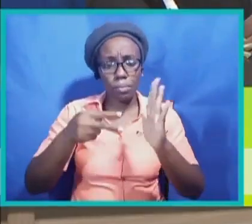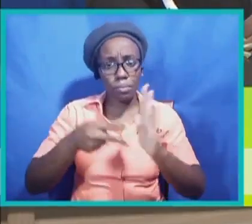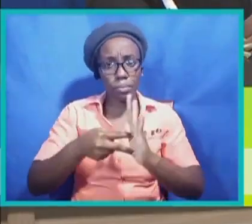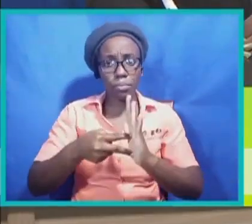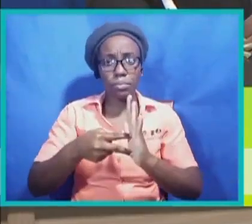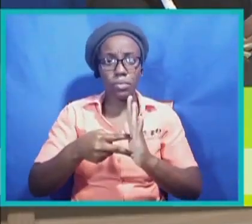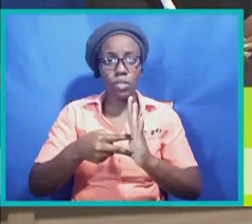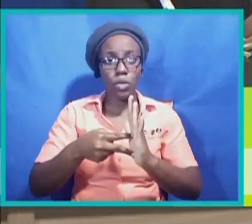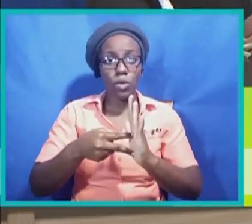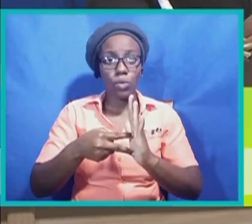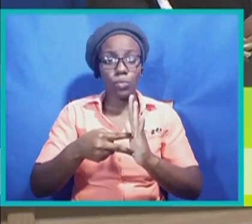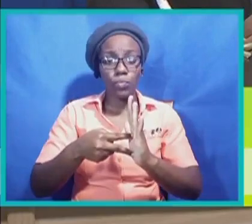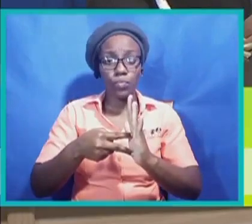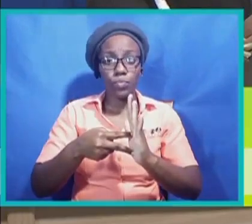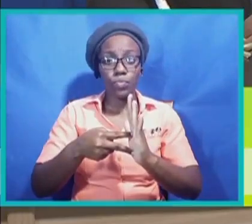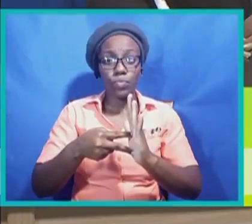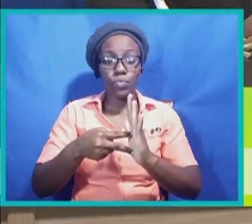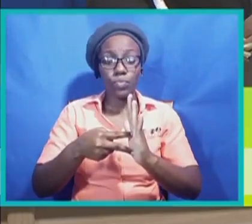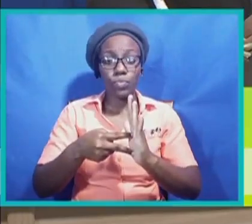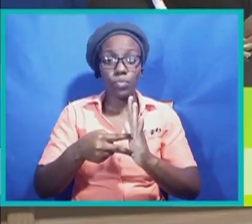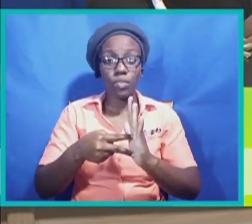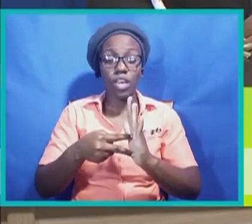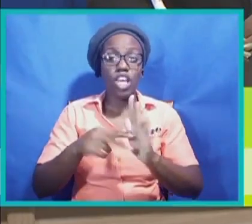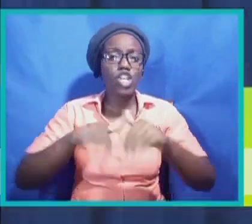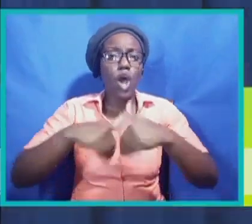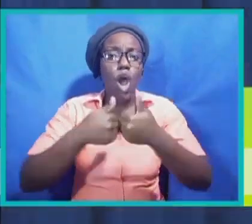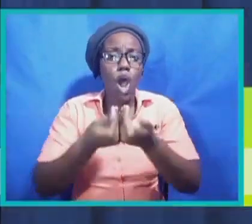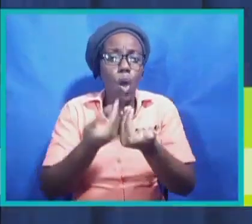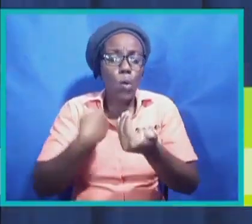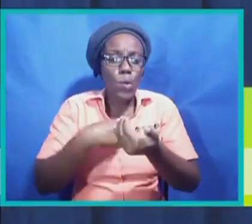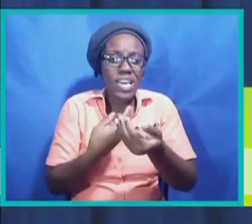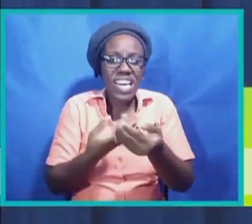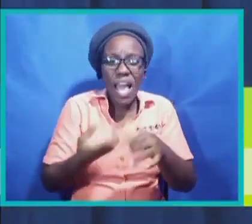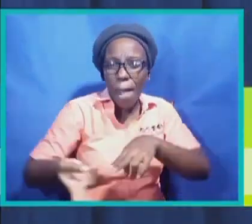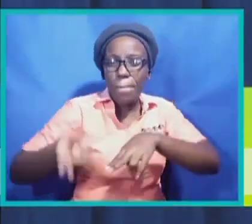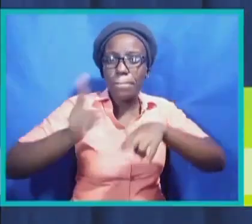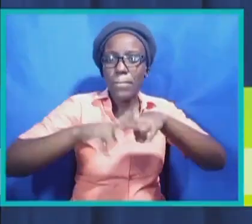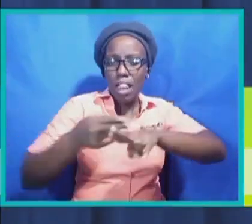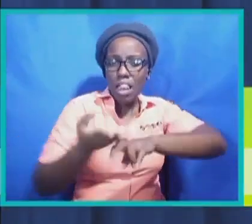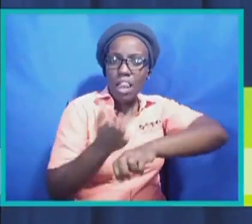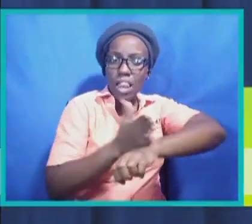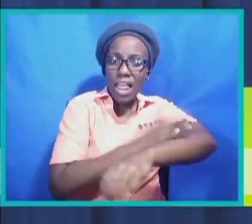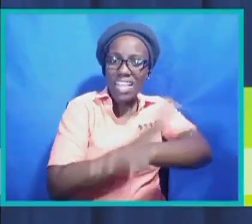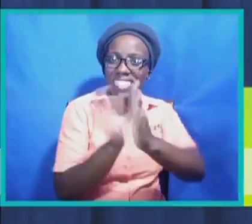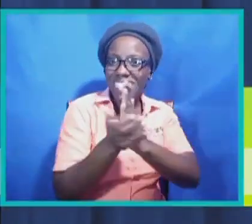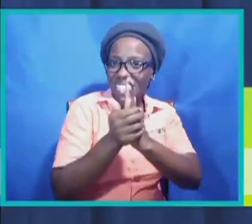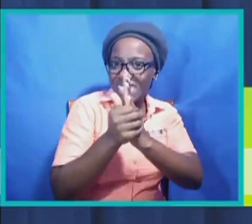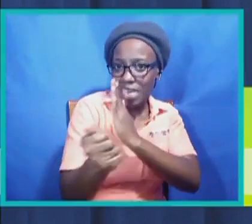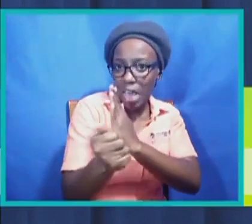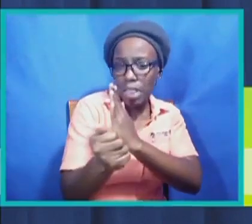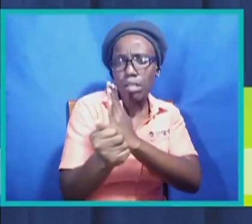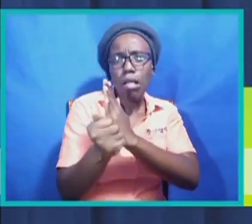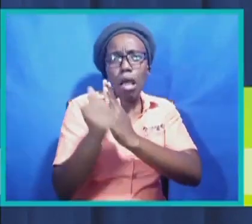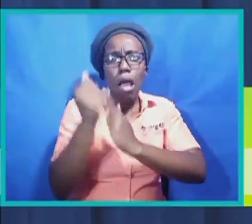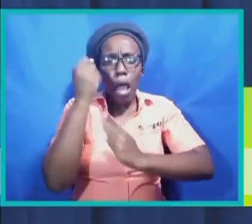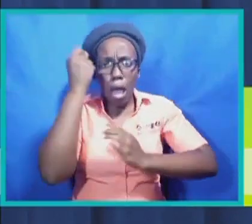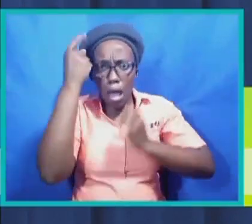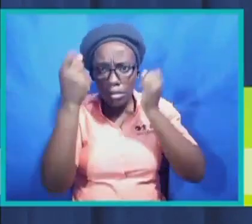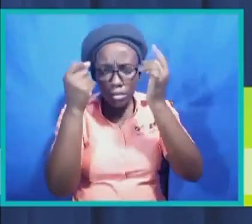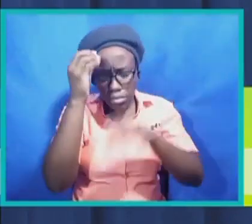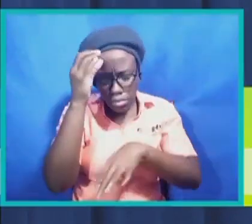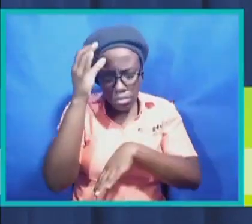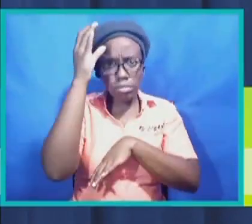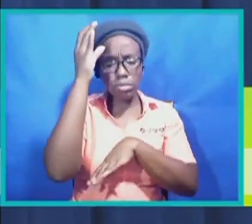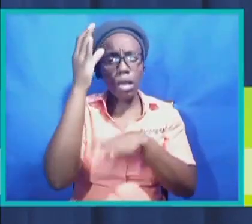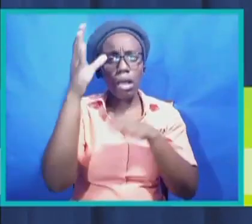develop the skills, competencies, knowledge that we want in our workforce, and by extension, alignment with